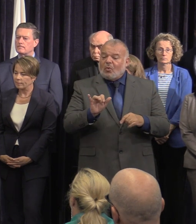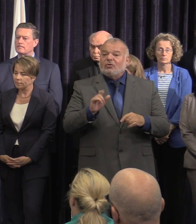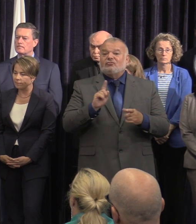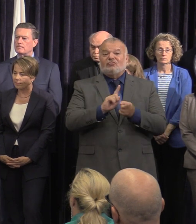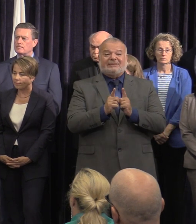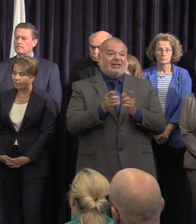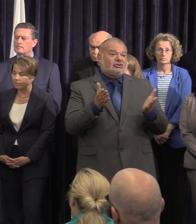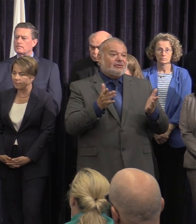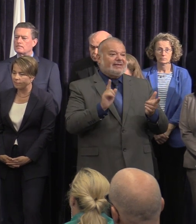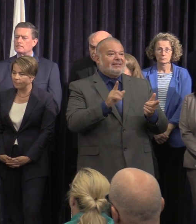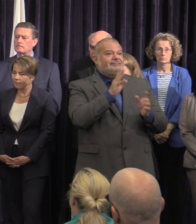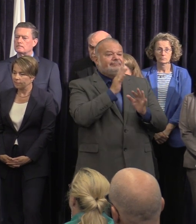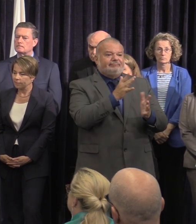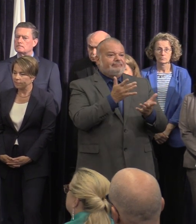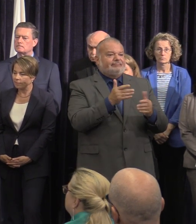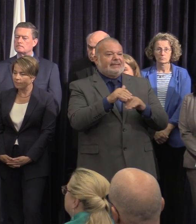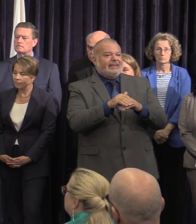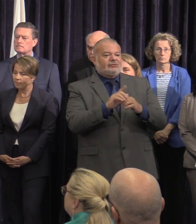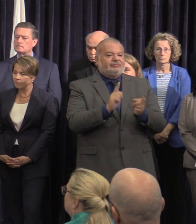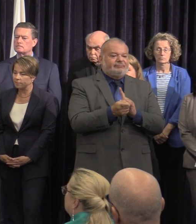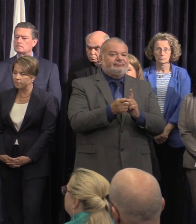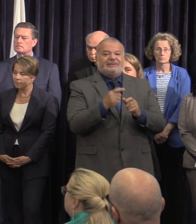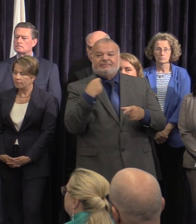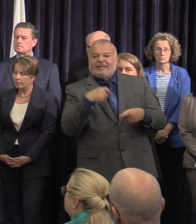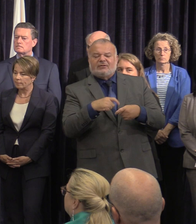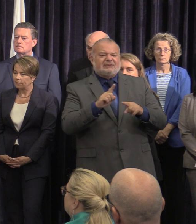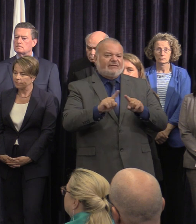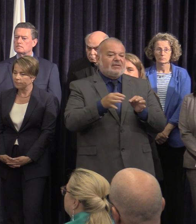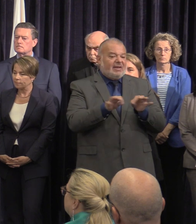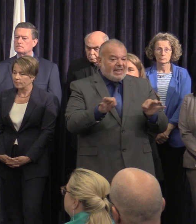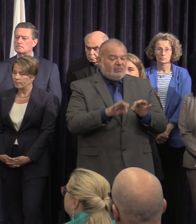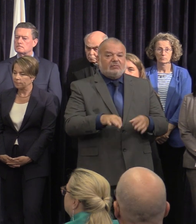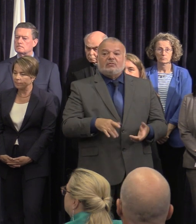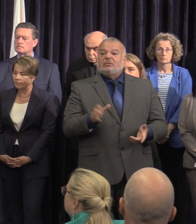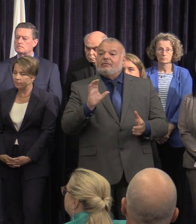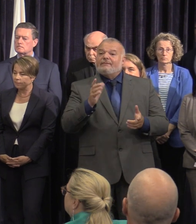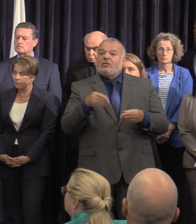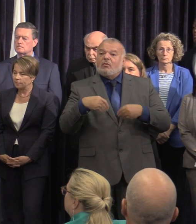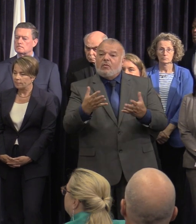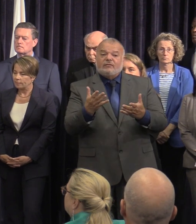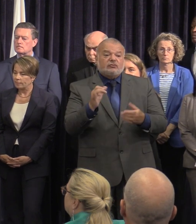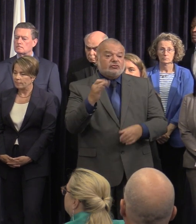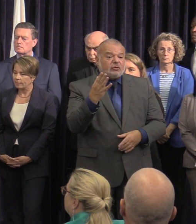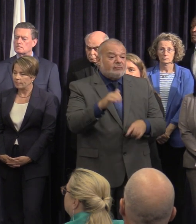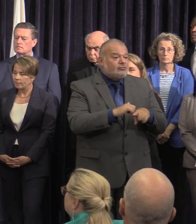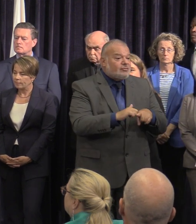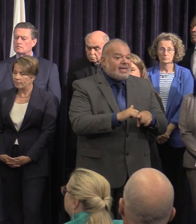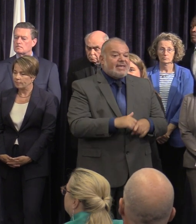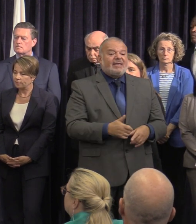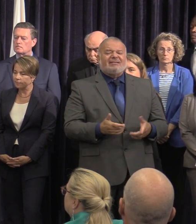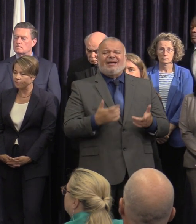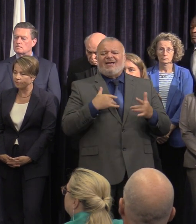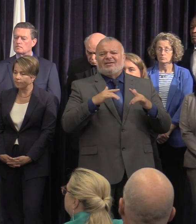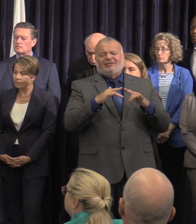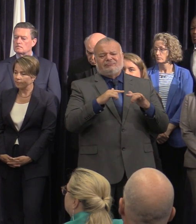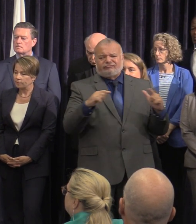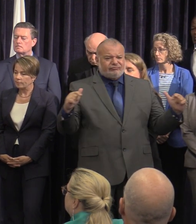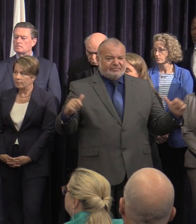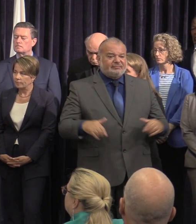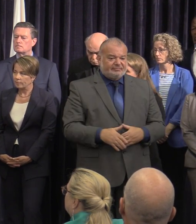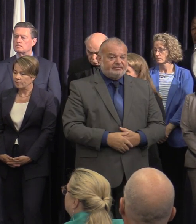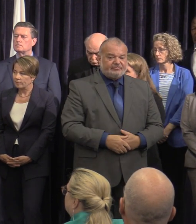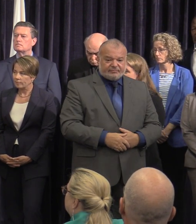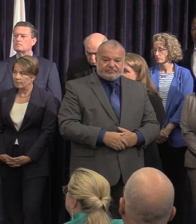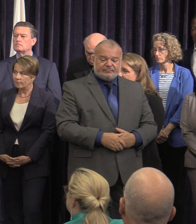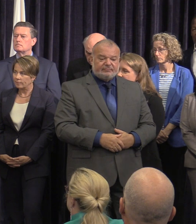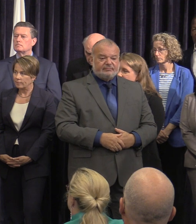work authorizations, job training, ESOL classes, and other socioeconomic and cultural integration supports. It will